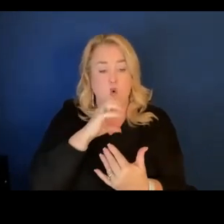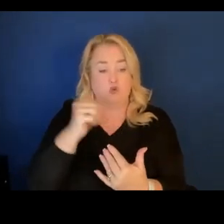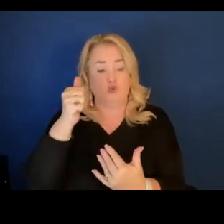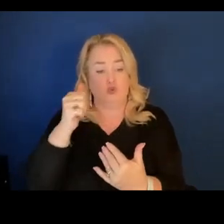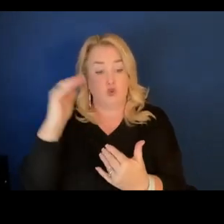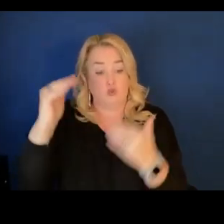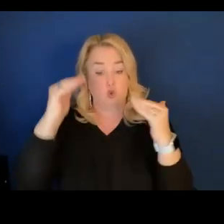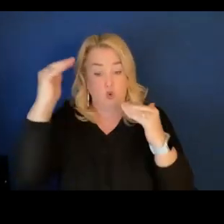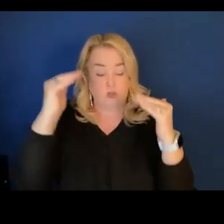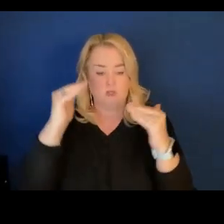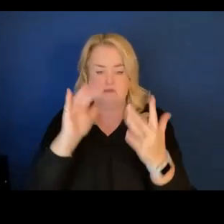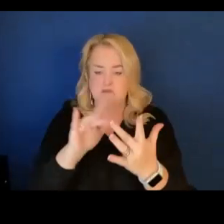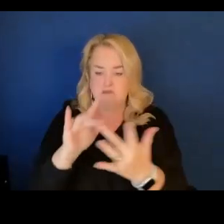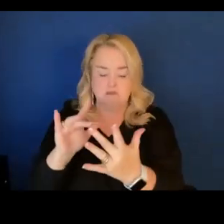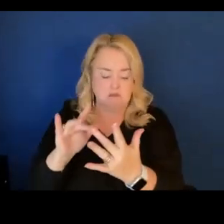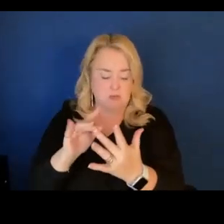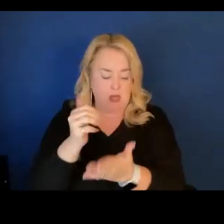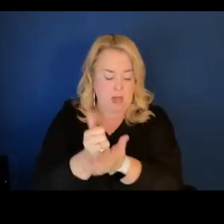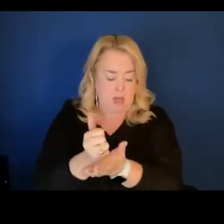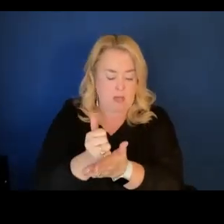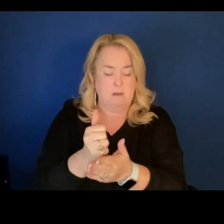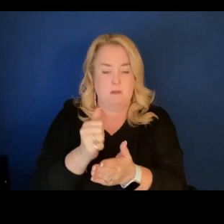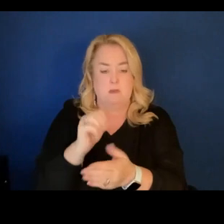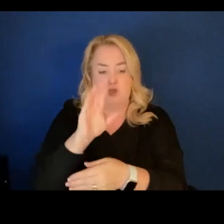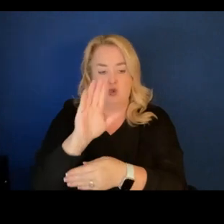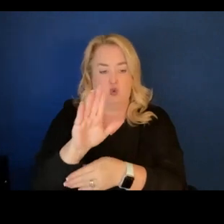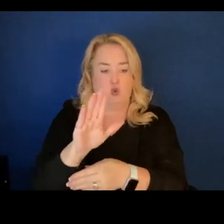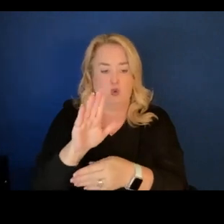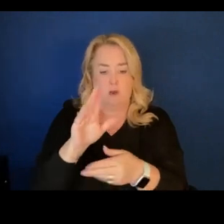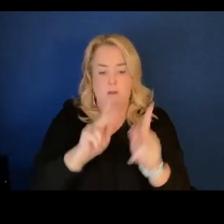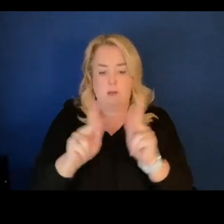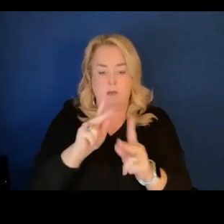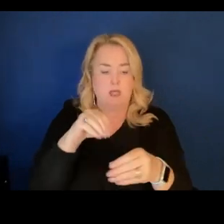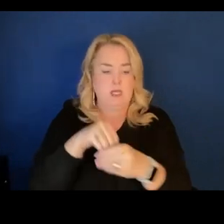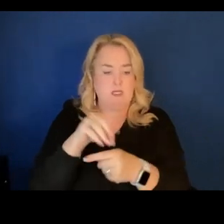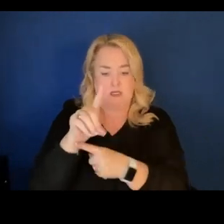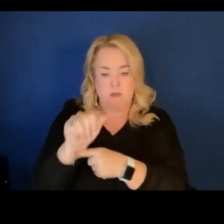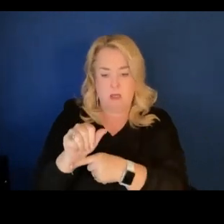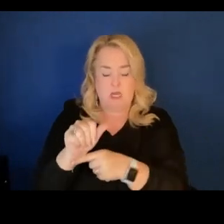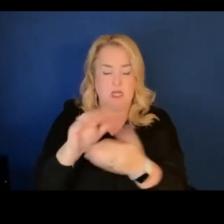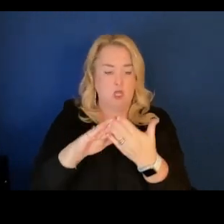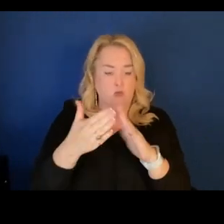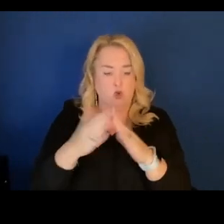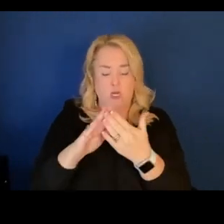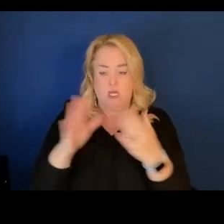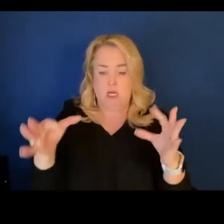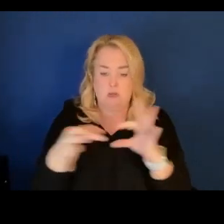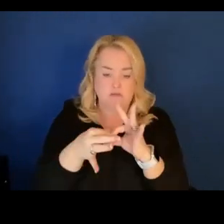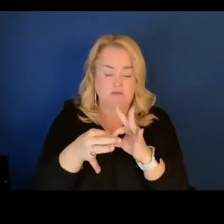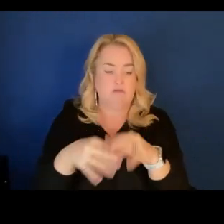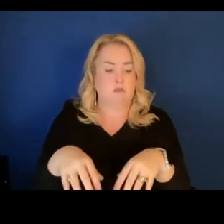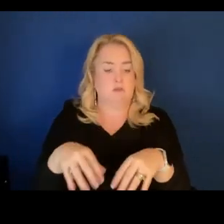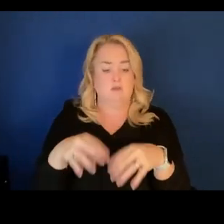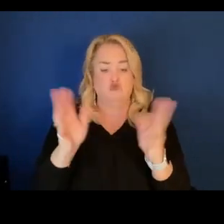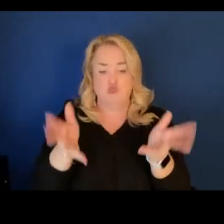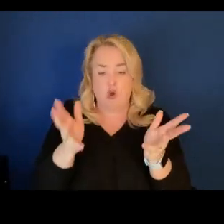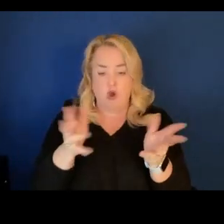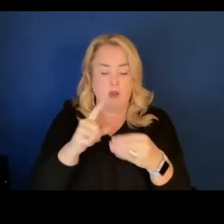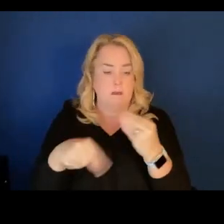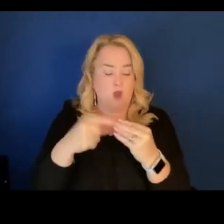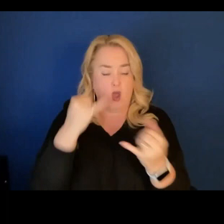out, seek your colleagues in the disability community, connect and talk about ideas. And the same thing to our